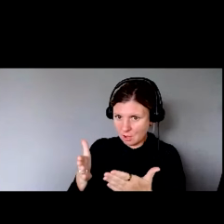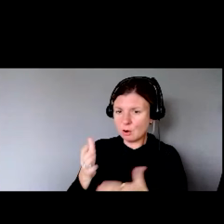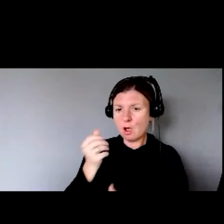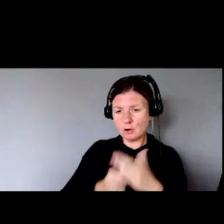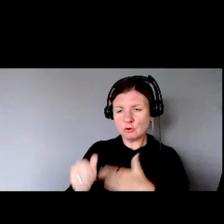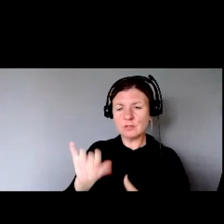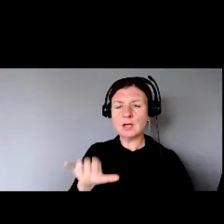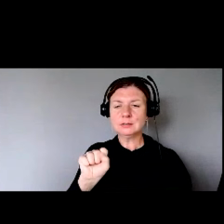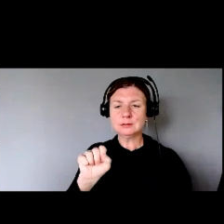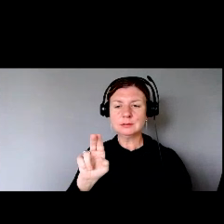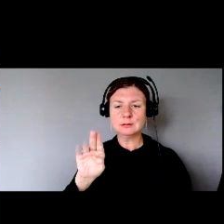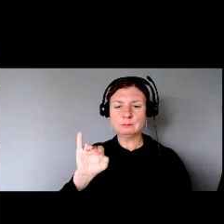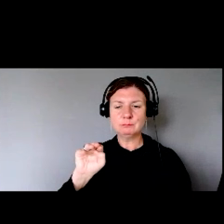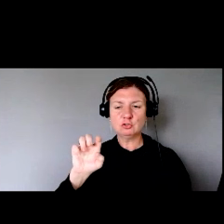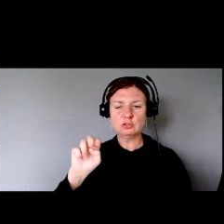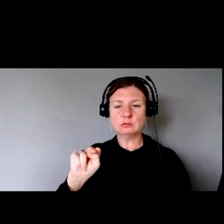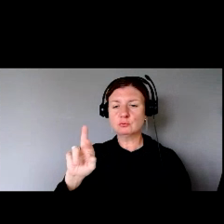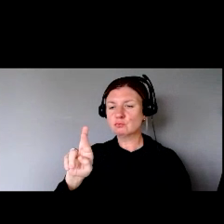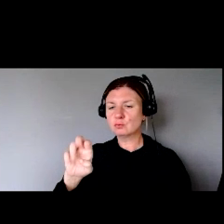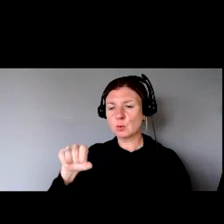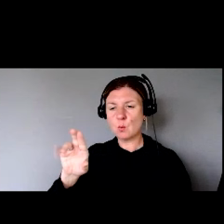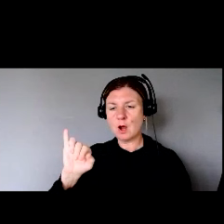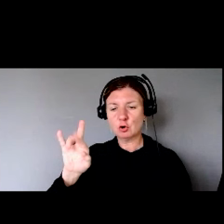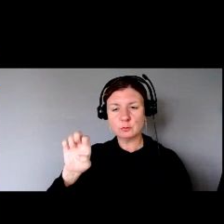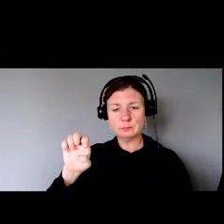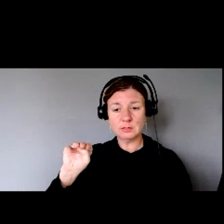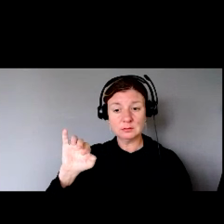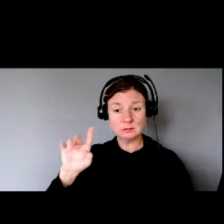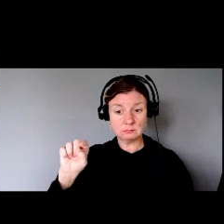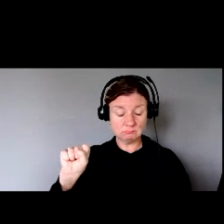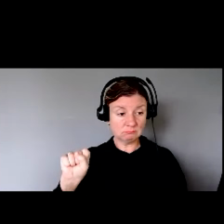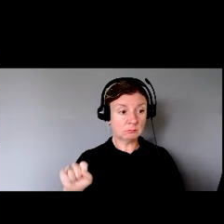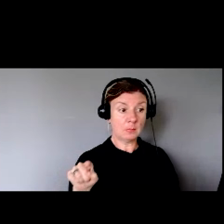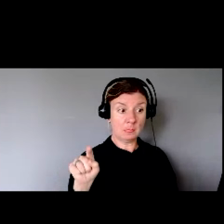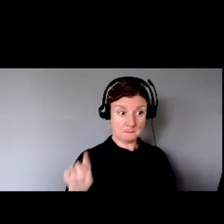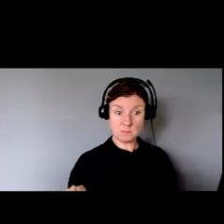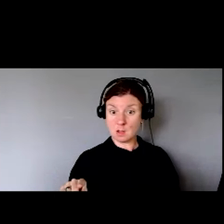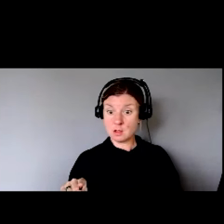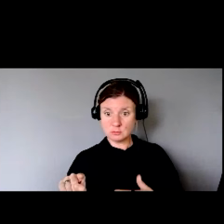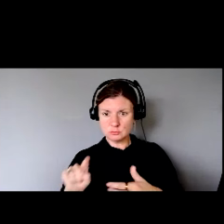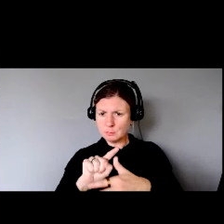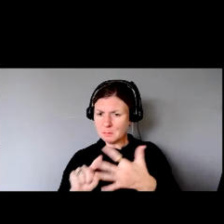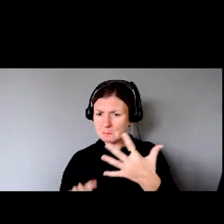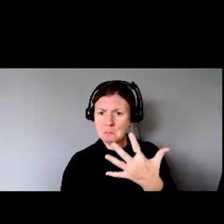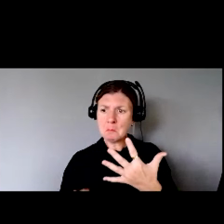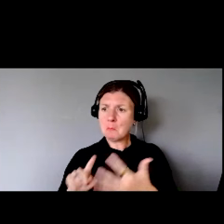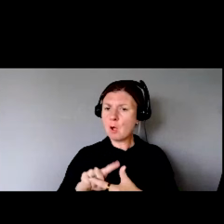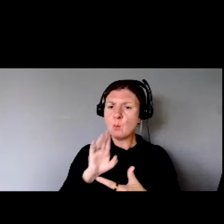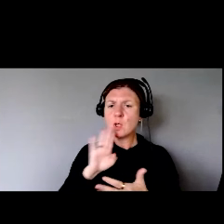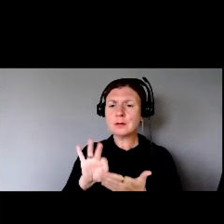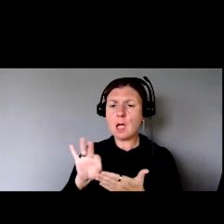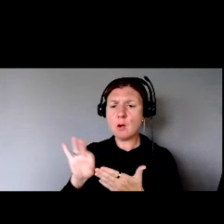call. The first question has no points. It's primarily feedback for us to know how you heard about this